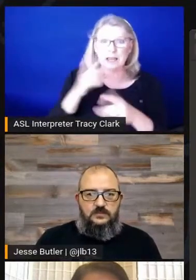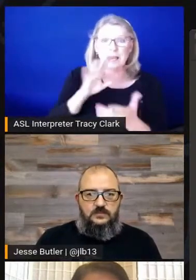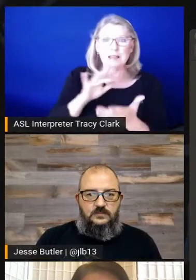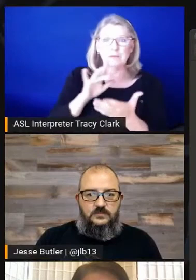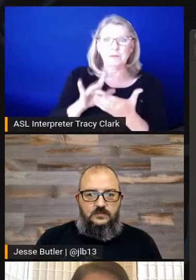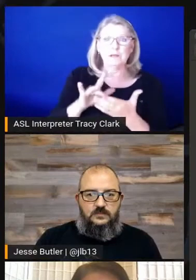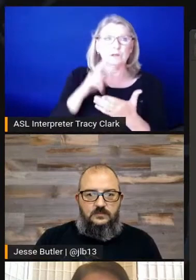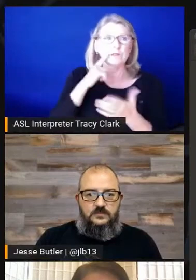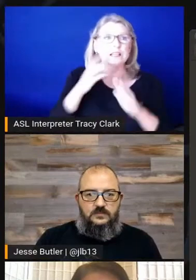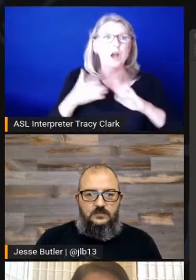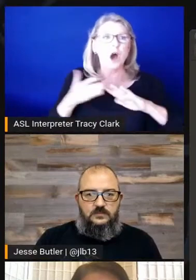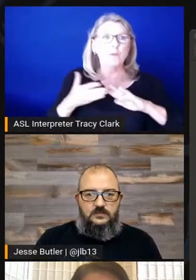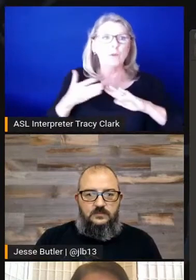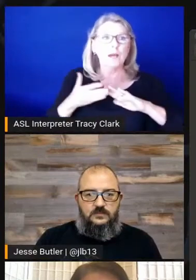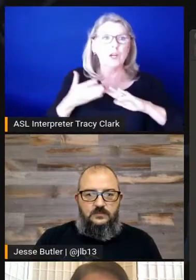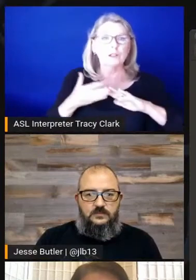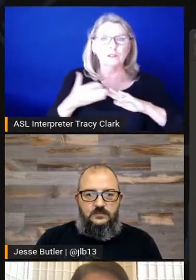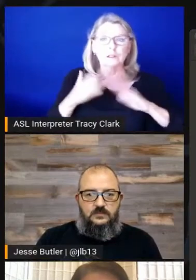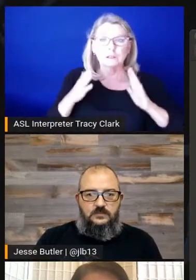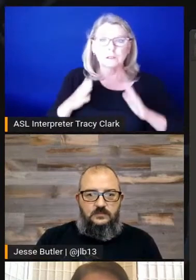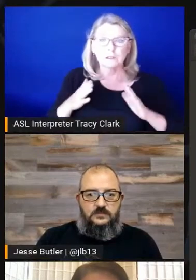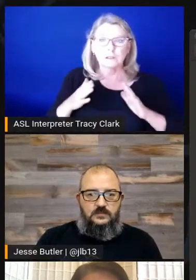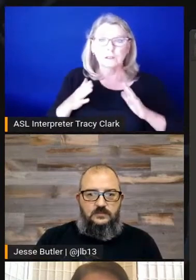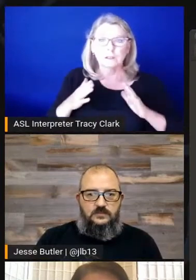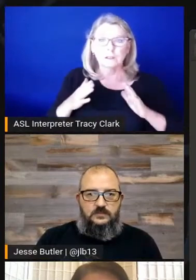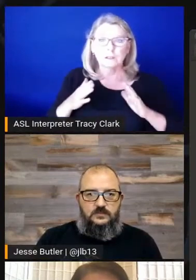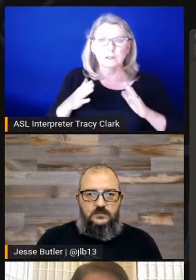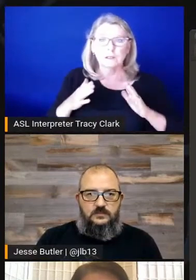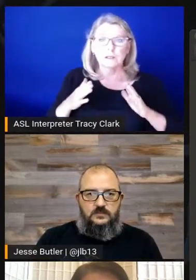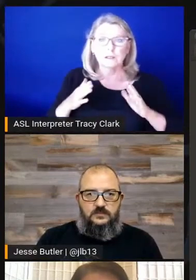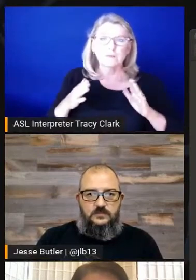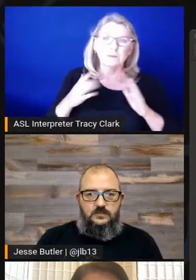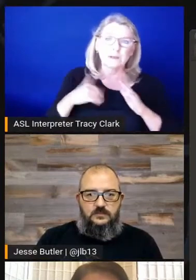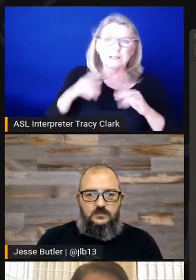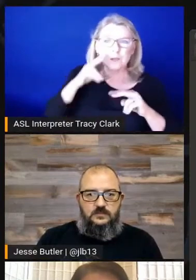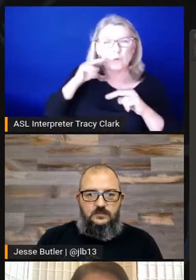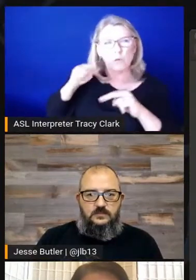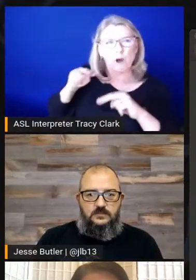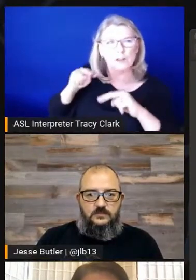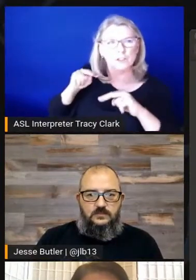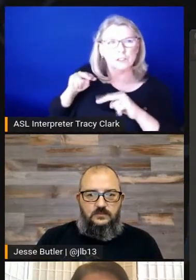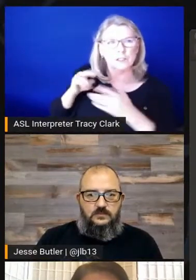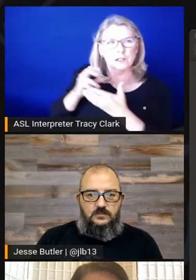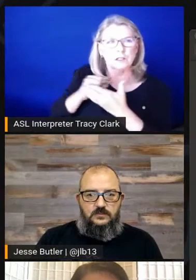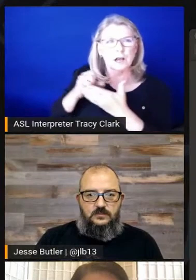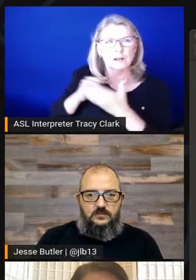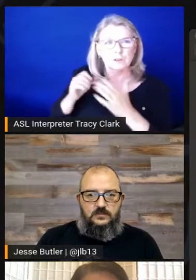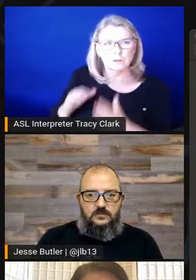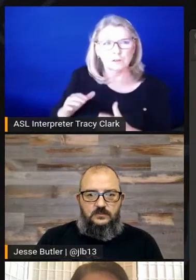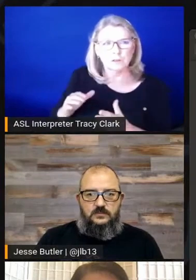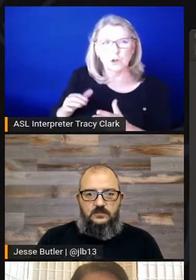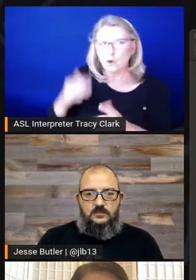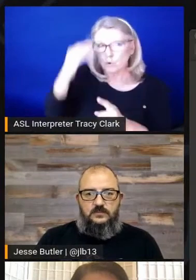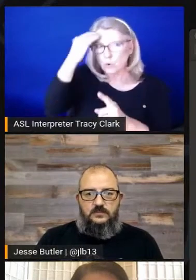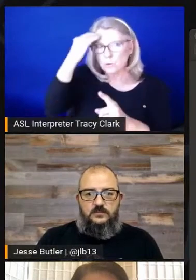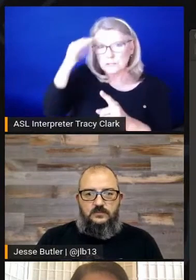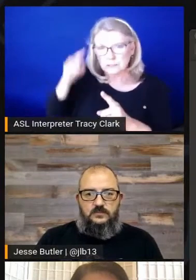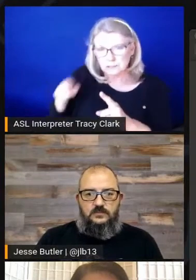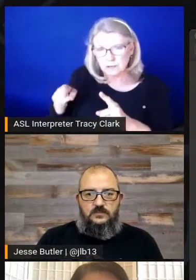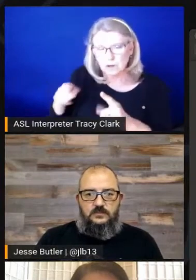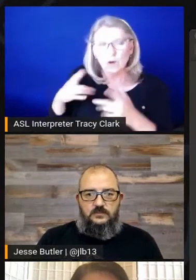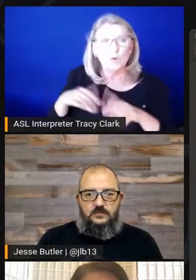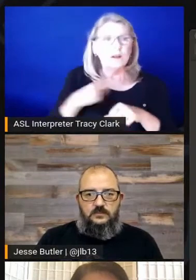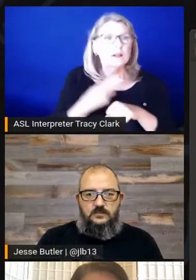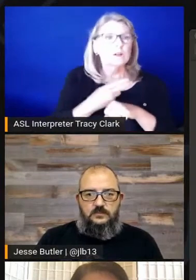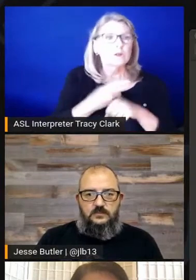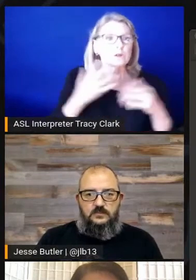operator is essentially watching for the collector. It's aware of its existence. And whenever a user wants to create or update or